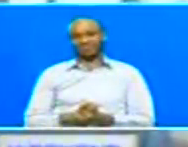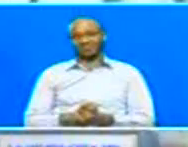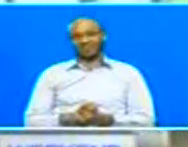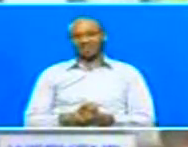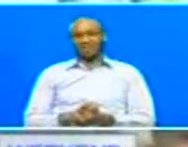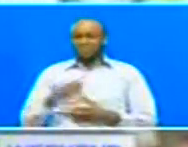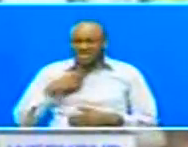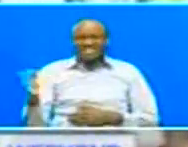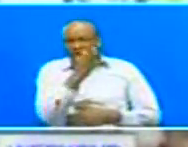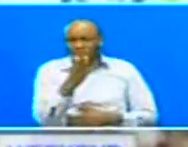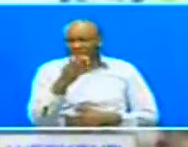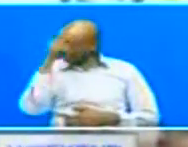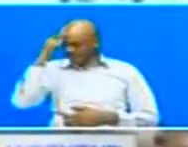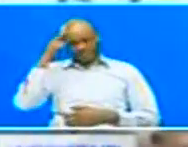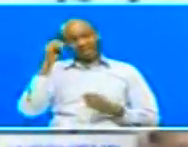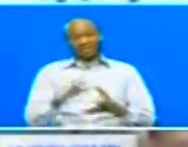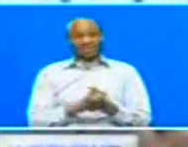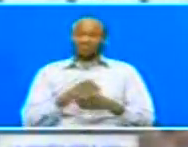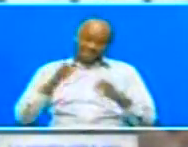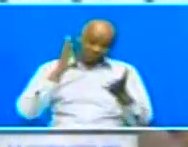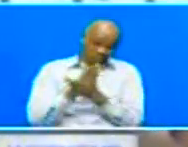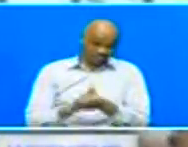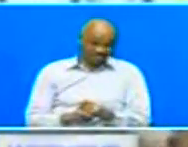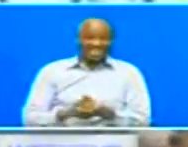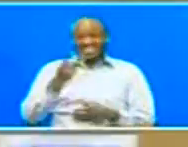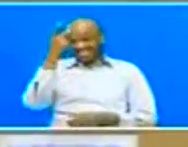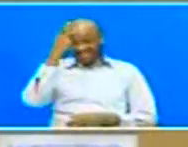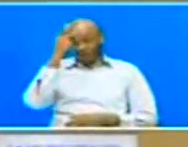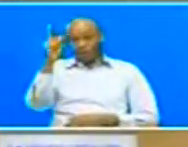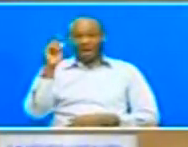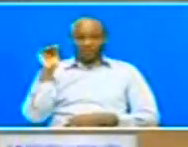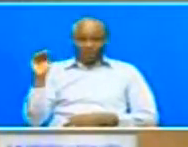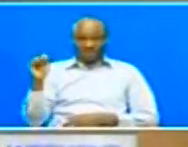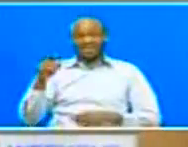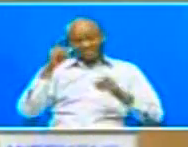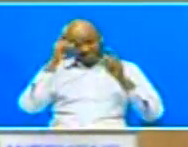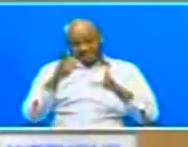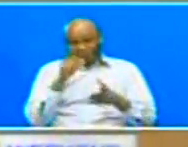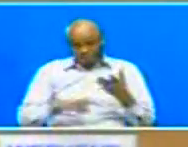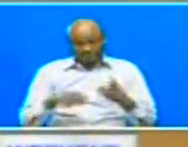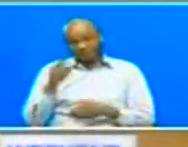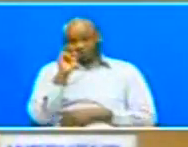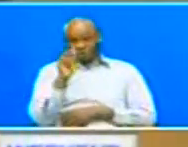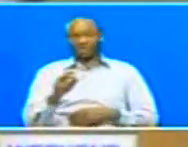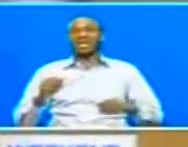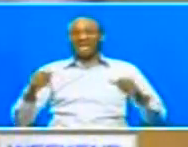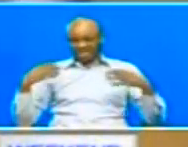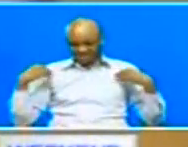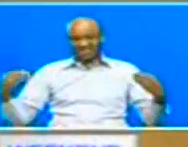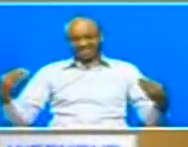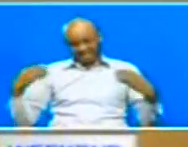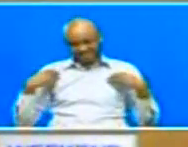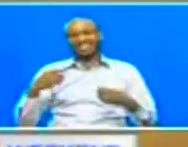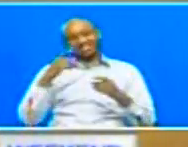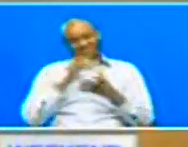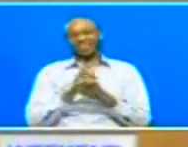I don't remember slapping anybody. Anyway, I digress. Kidero woke up one morning and discovered the art of exercising and that it